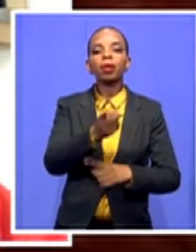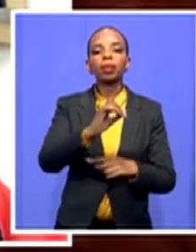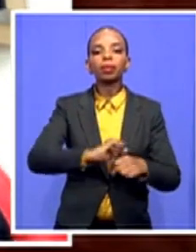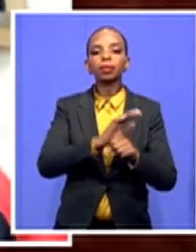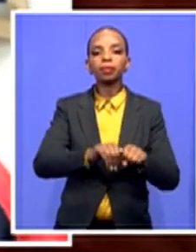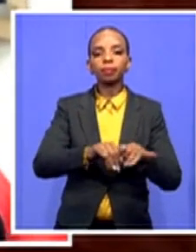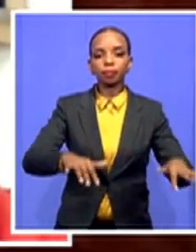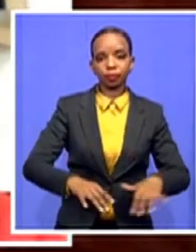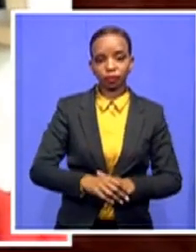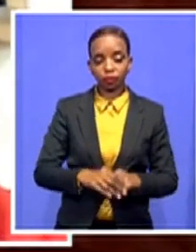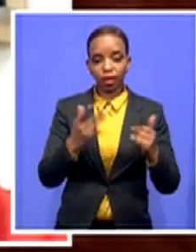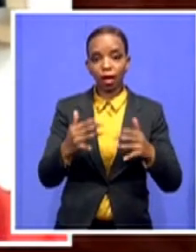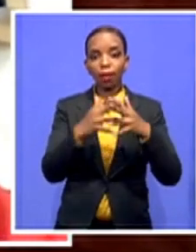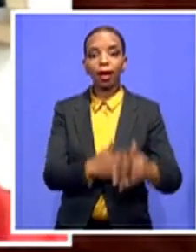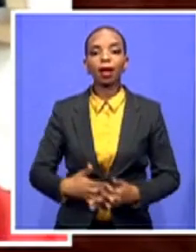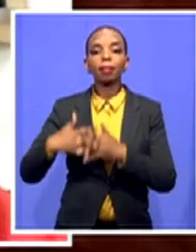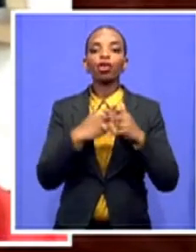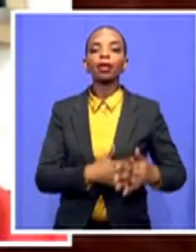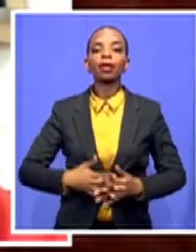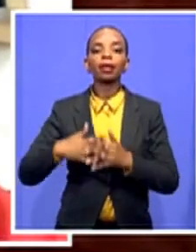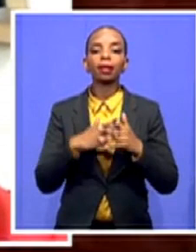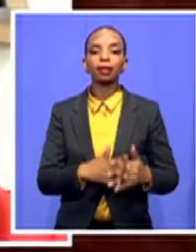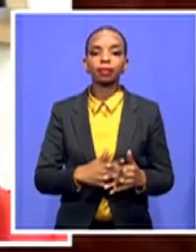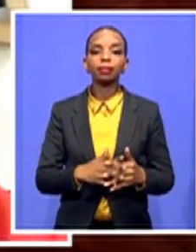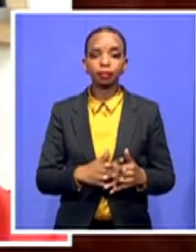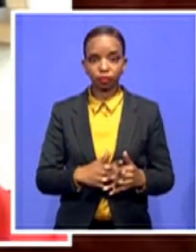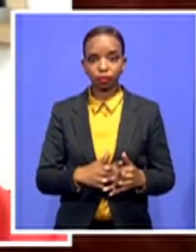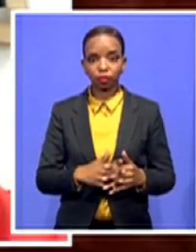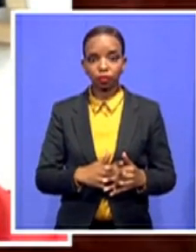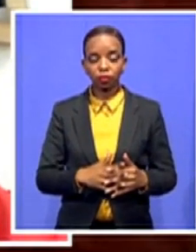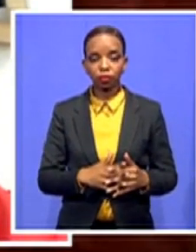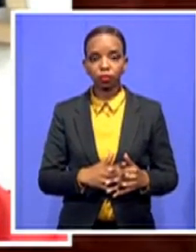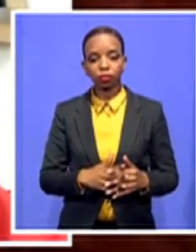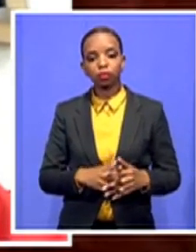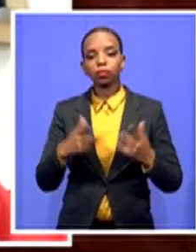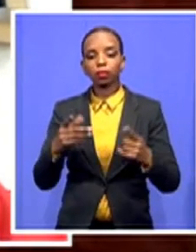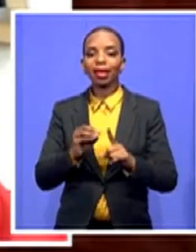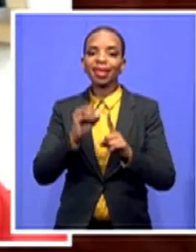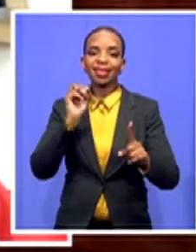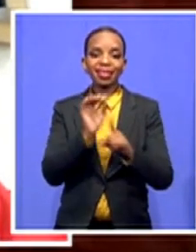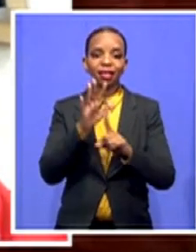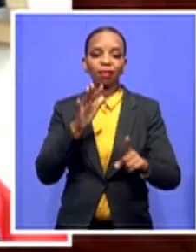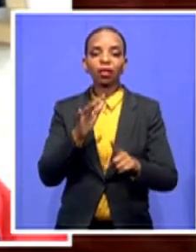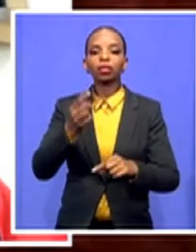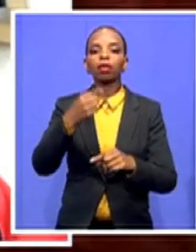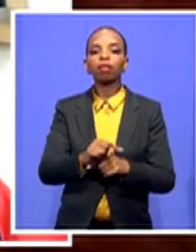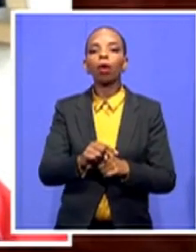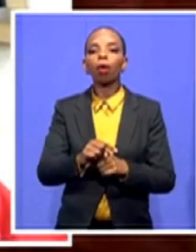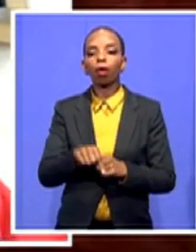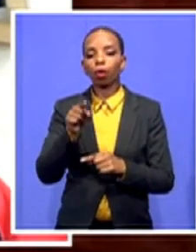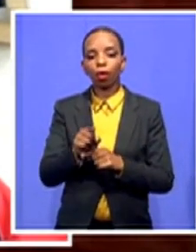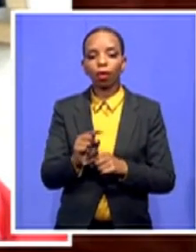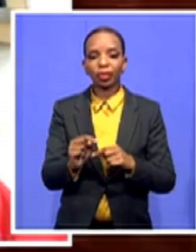the effect of the zero budget expenditure amounted to a waste